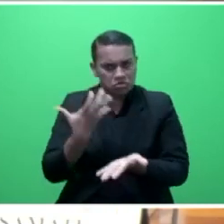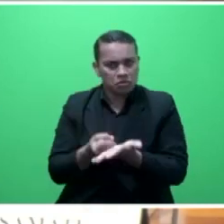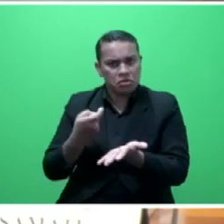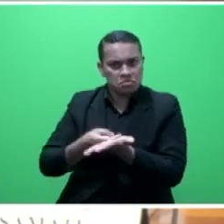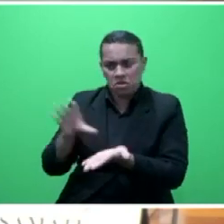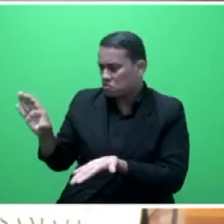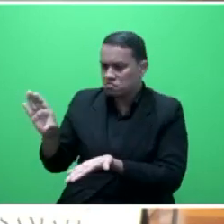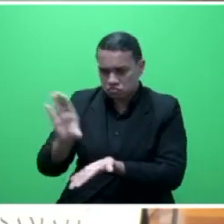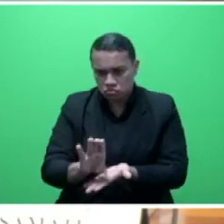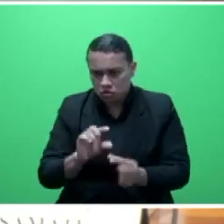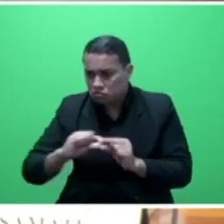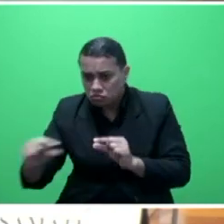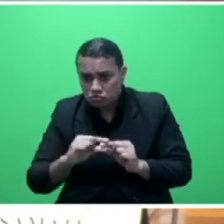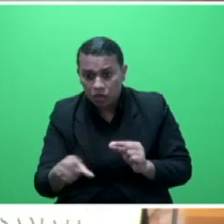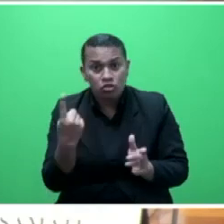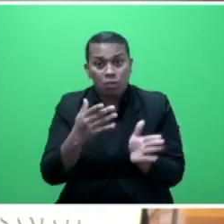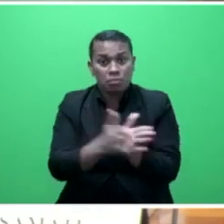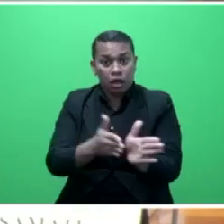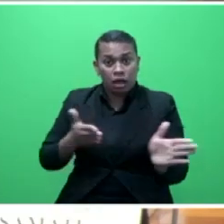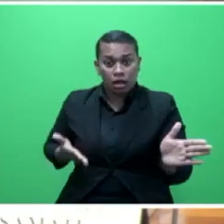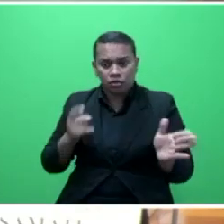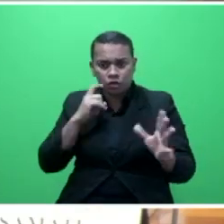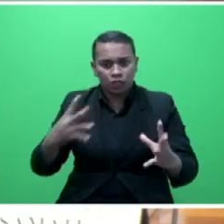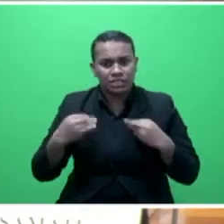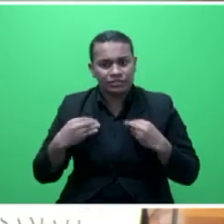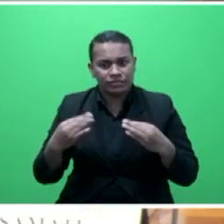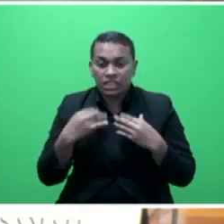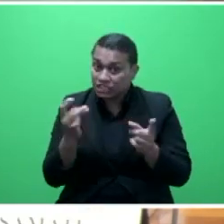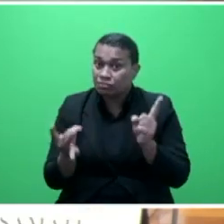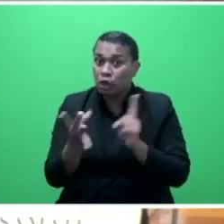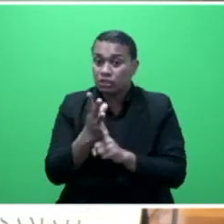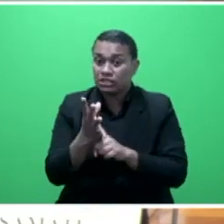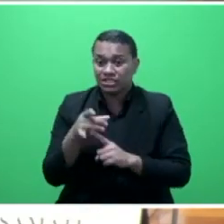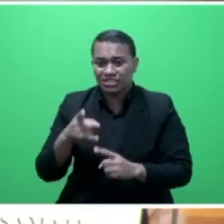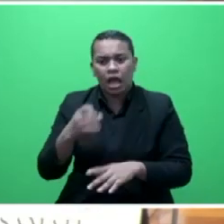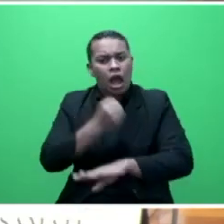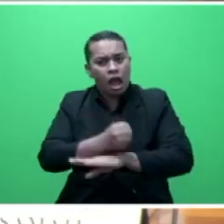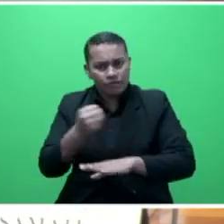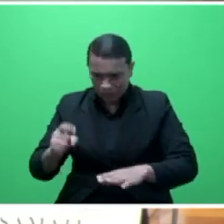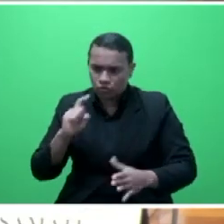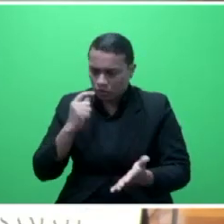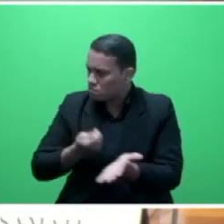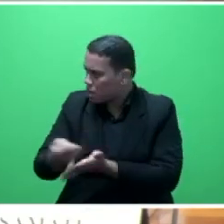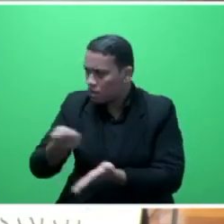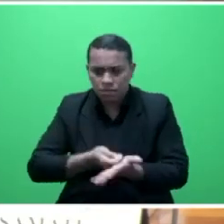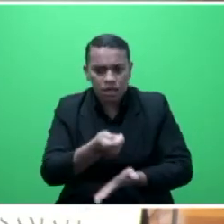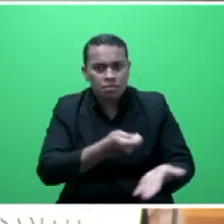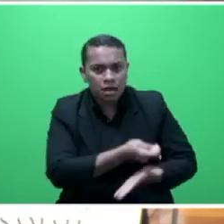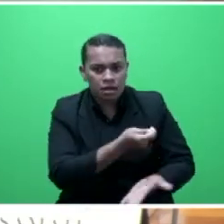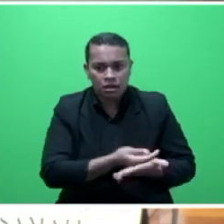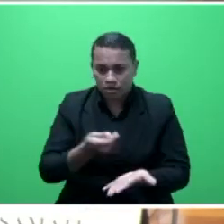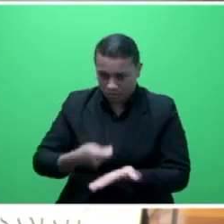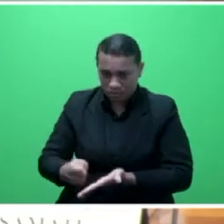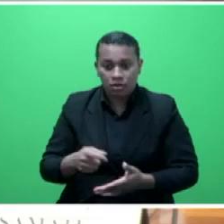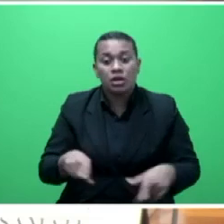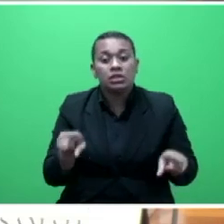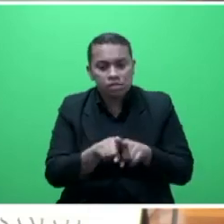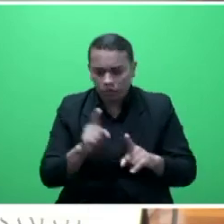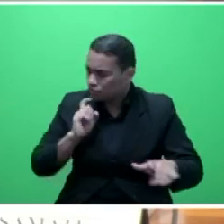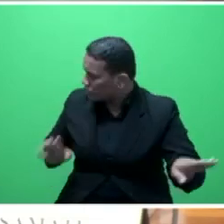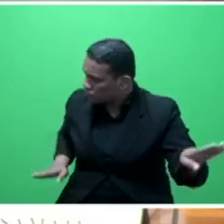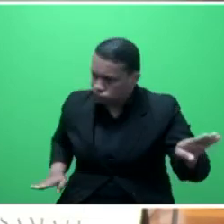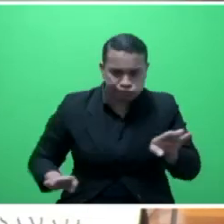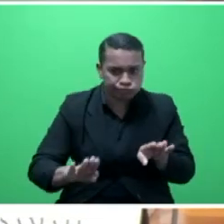vulnerable citizens will continue to receive special efforts from the government to ensure they keep pace with the rest of the nation throughout our